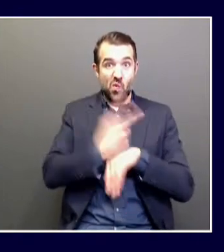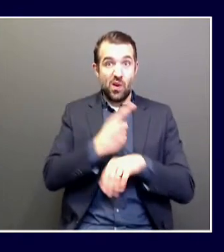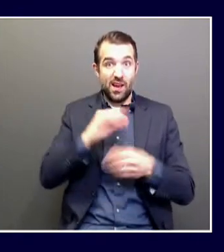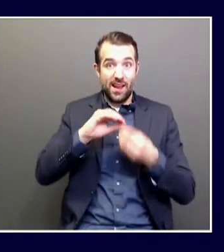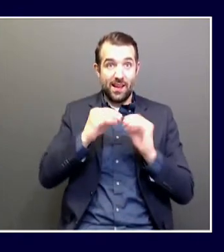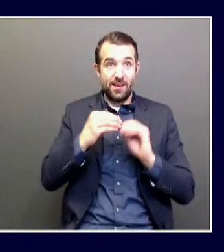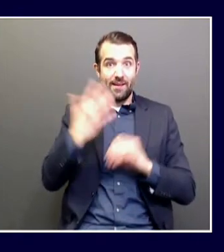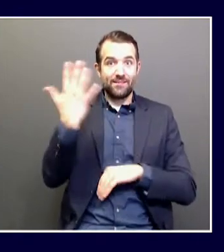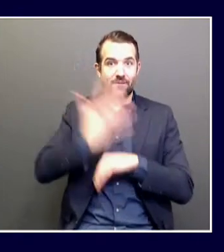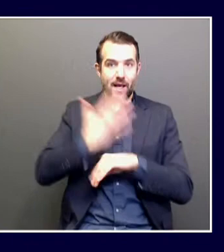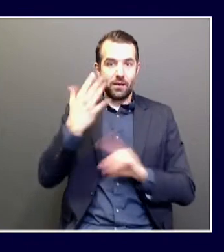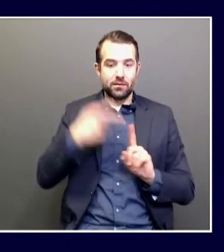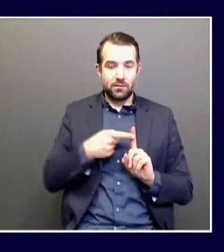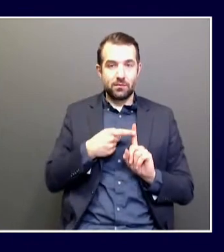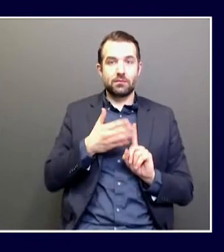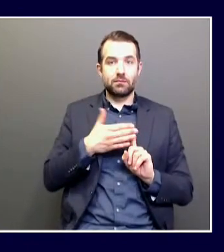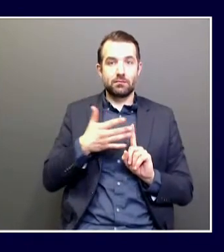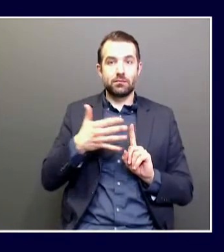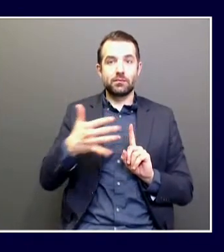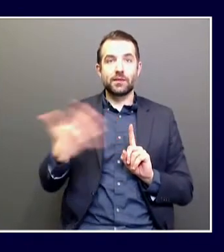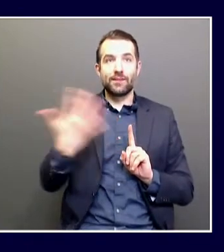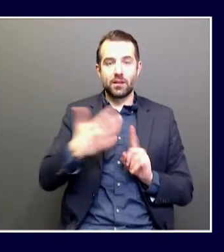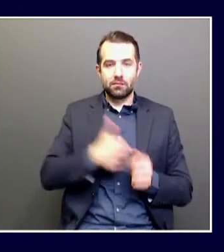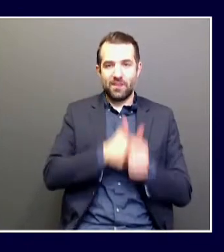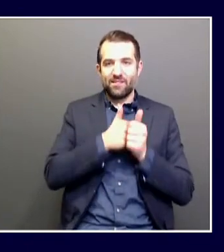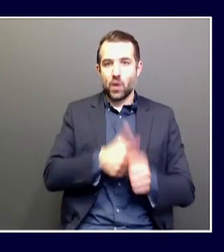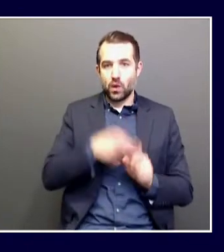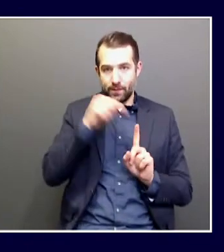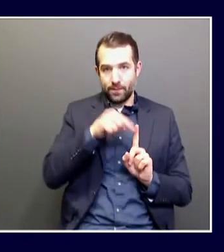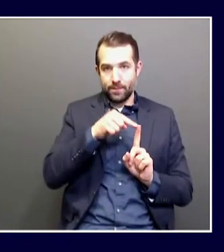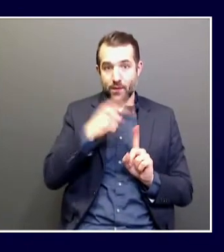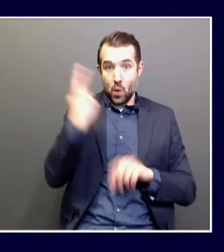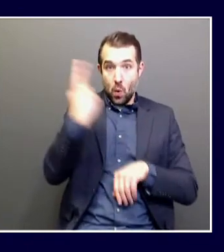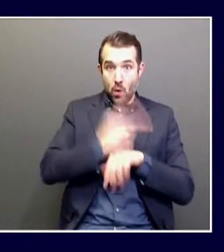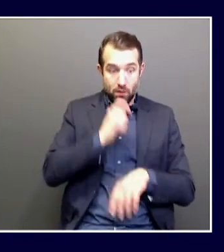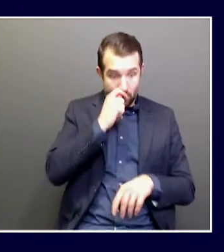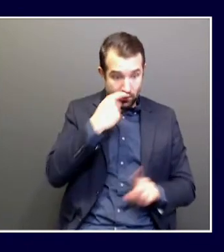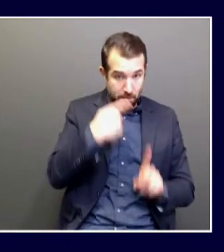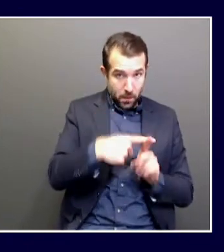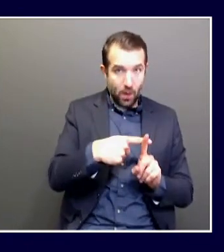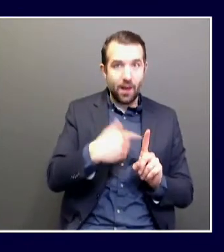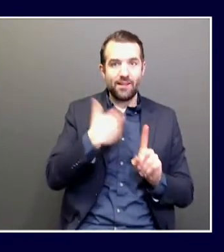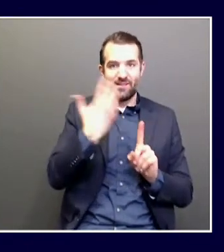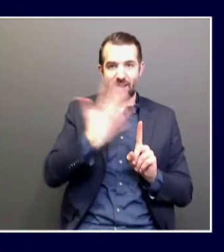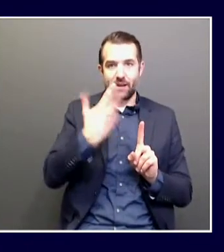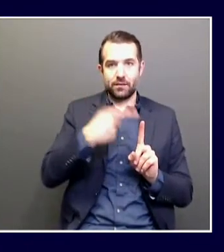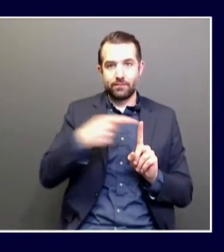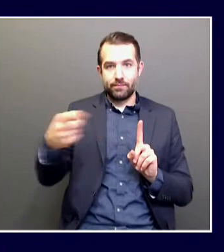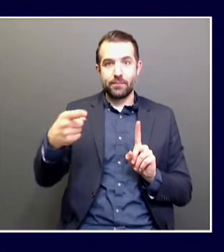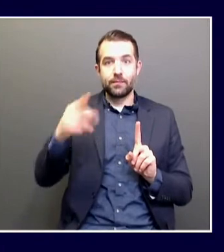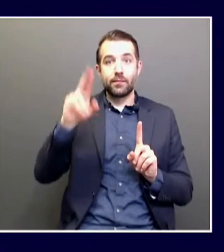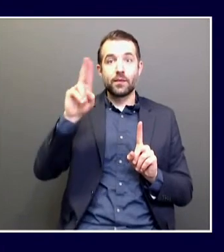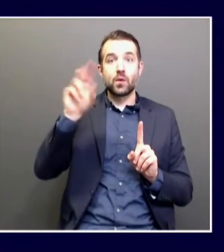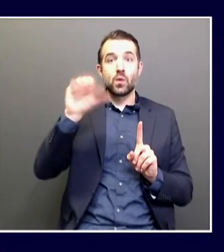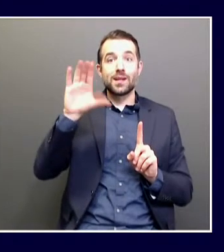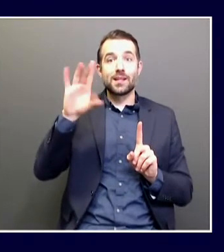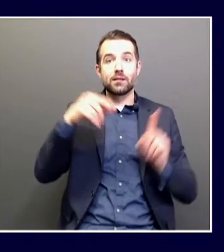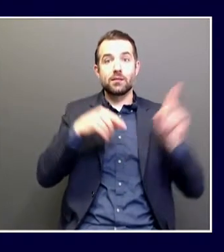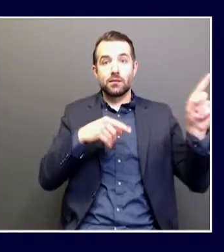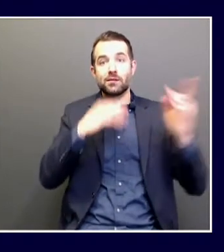to be briefed on these guidelines from the US CDC, and based on the scientific